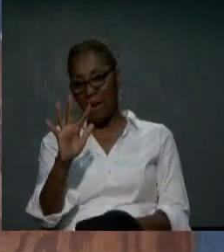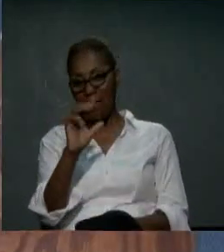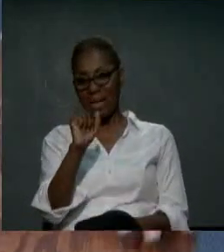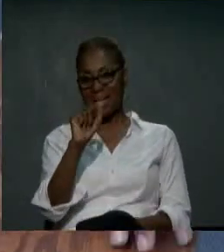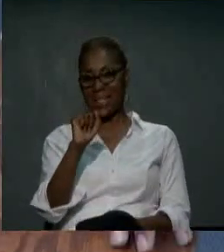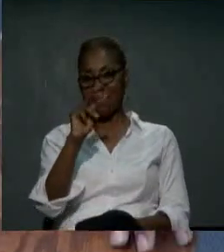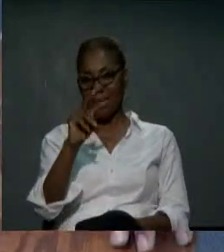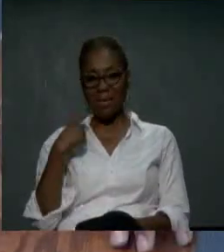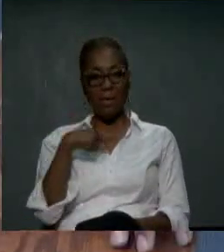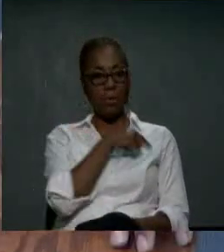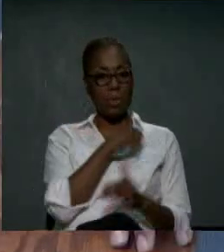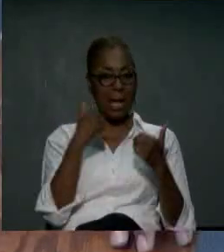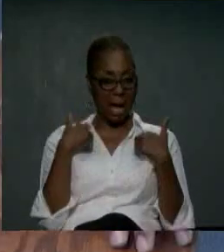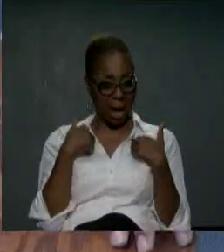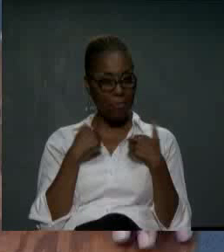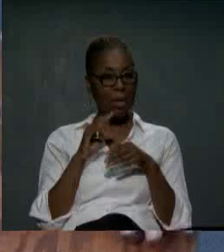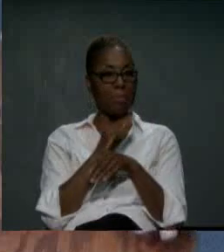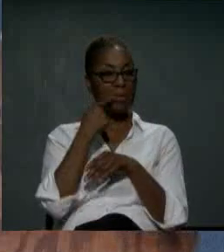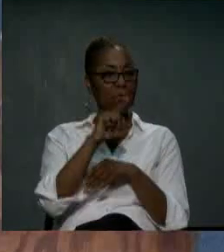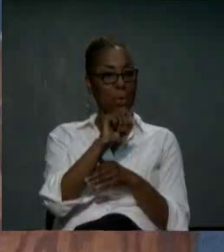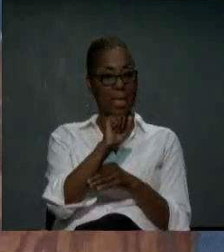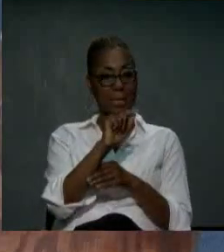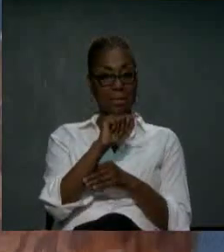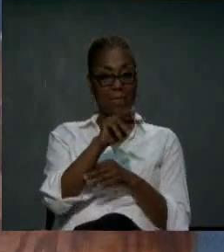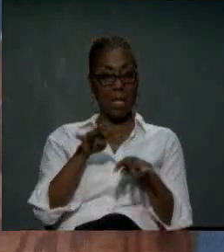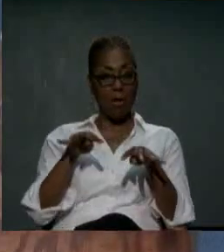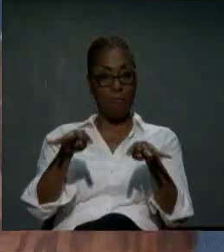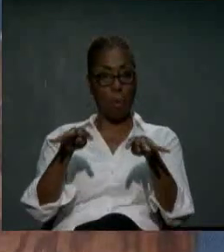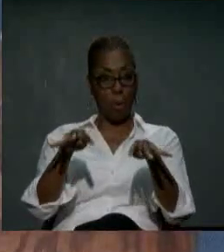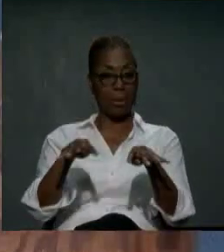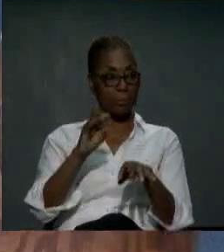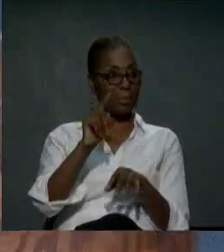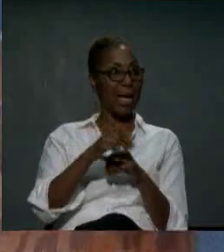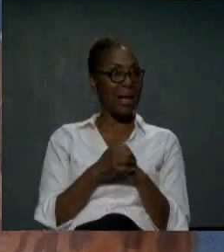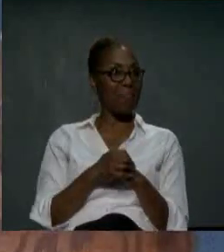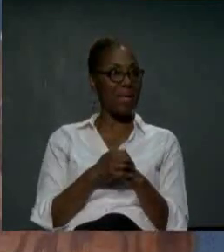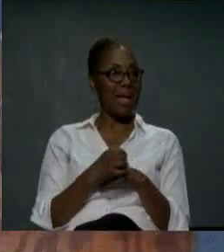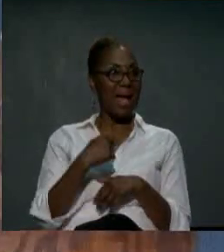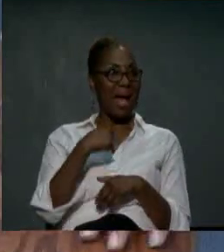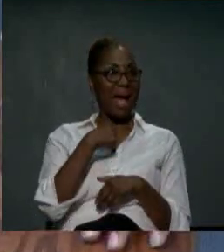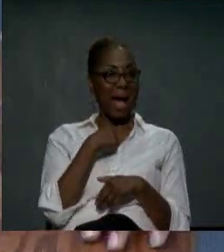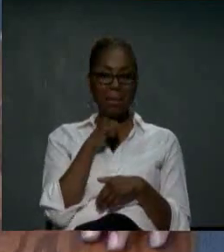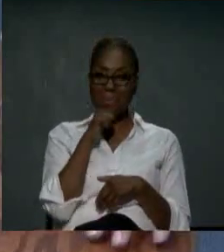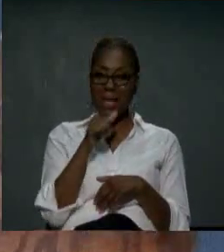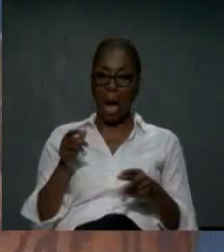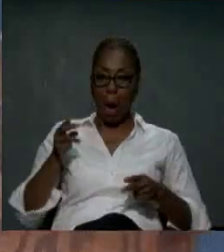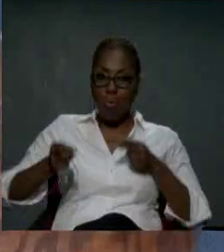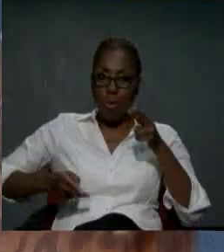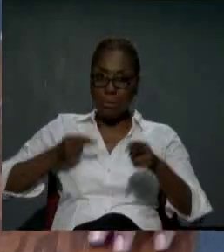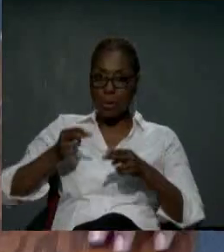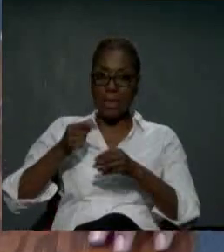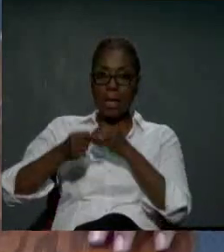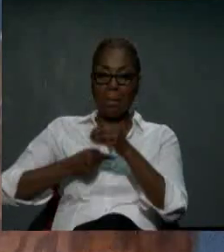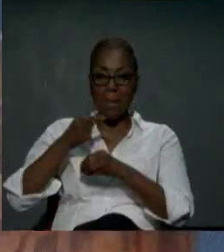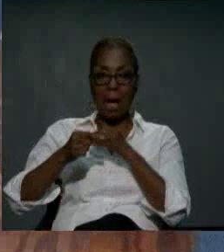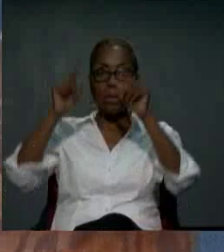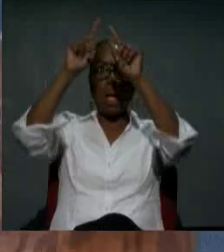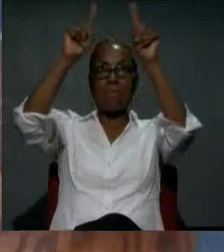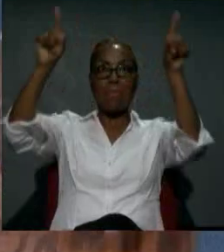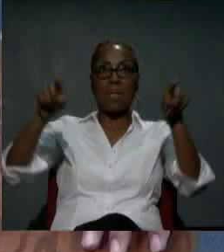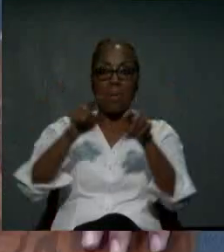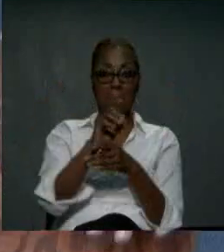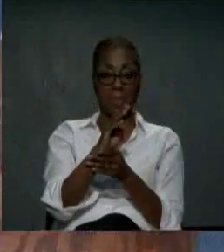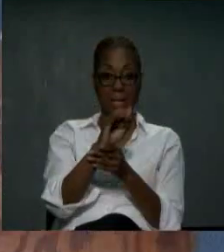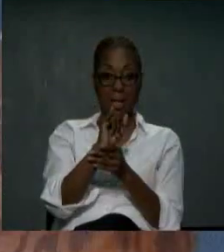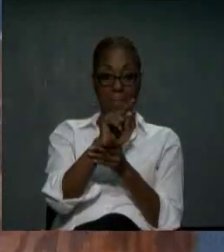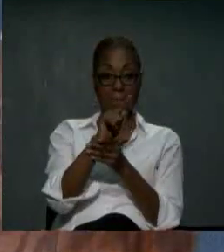for ATV four-wheelers. And I'm not rushing about the billboard now. It's fine. If the city